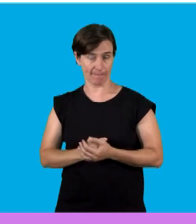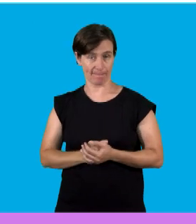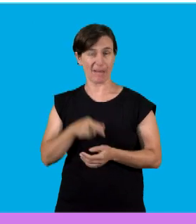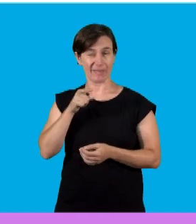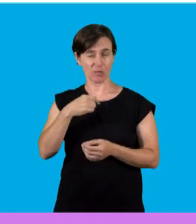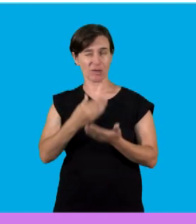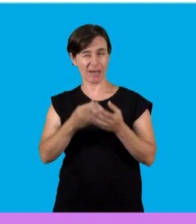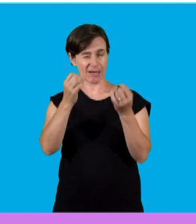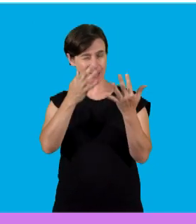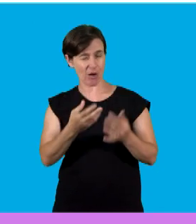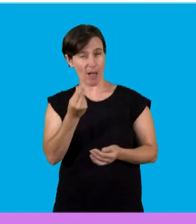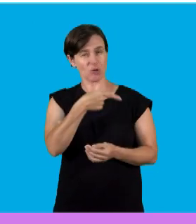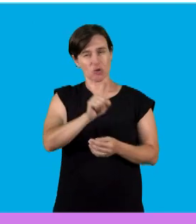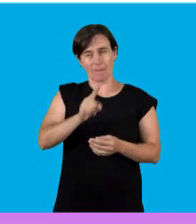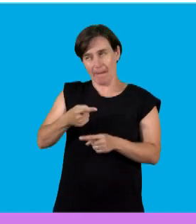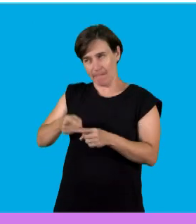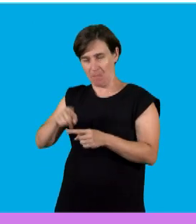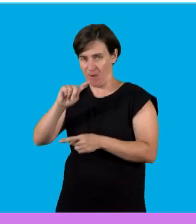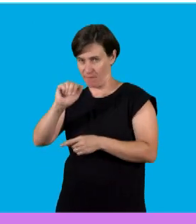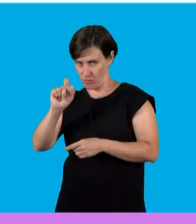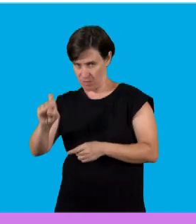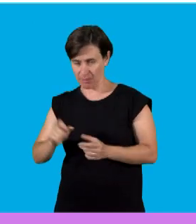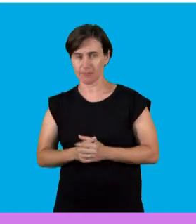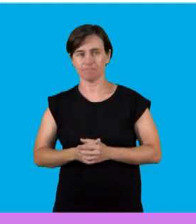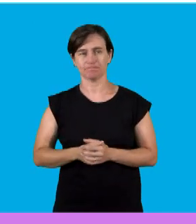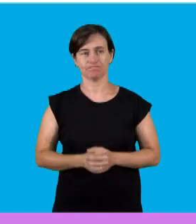payable, right? So let's quickly do this calculation.